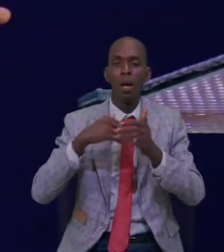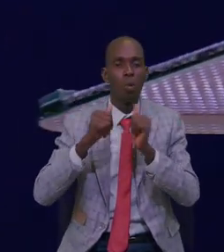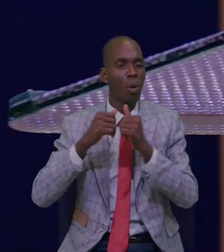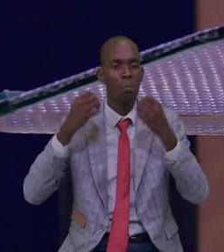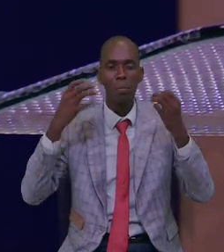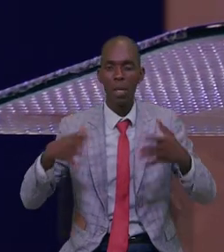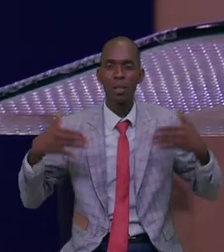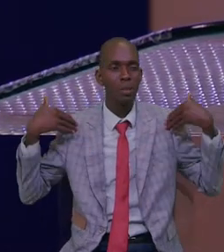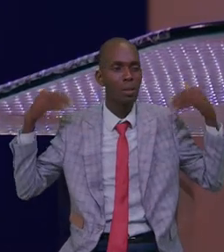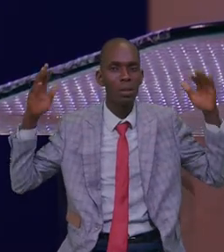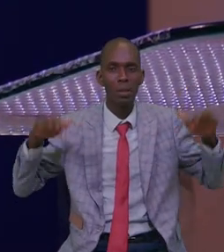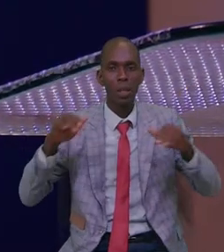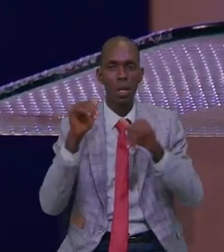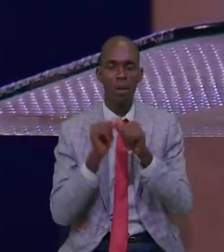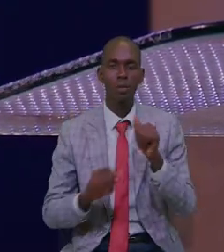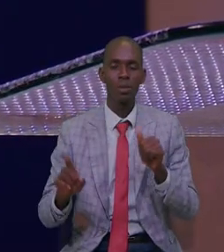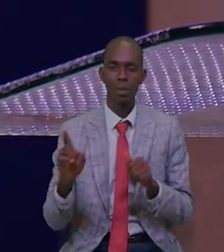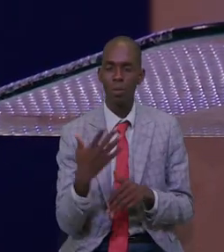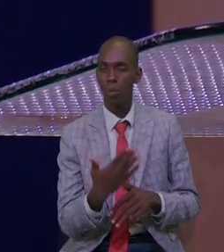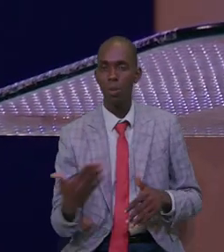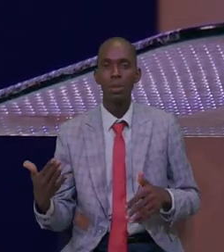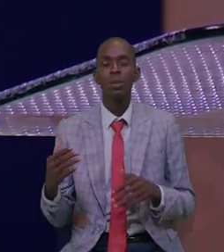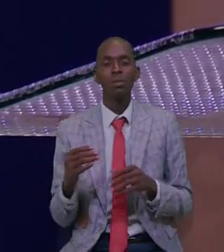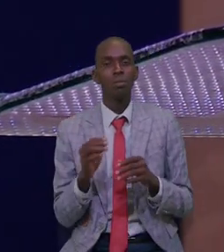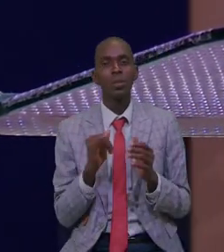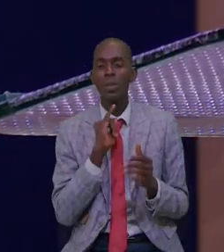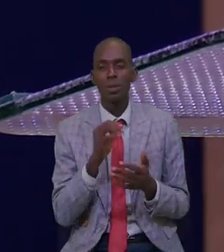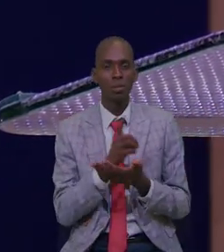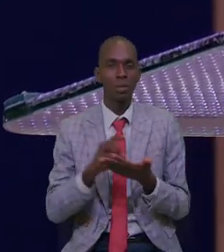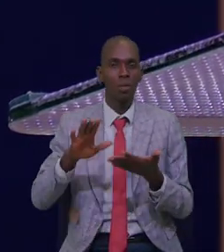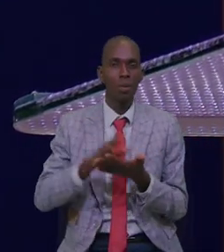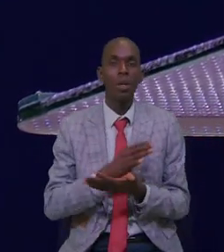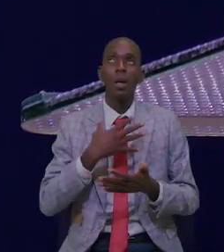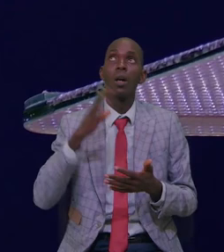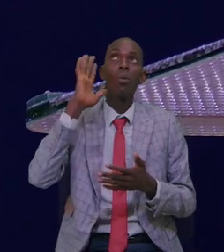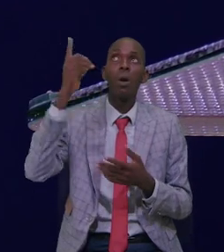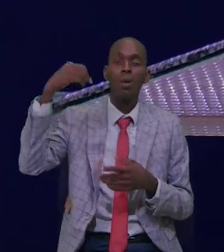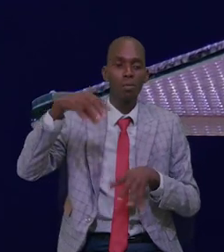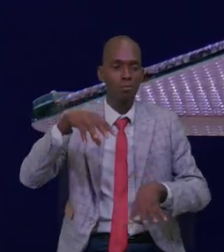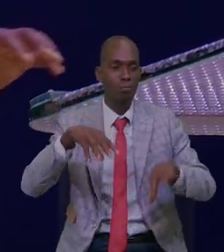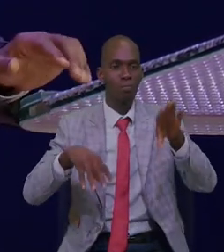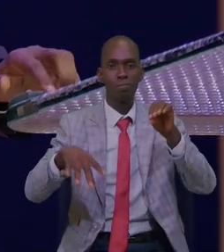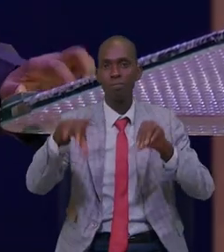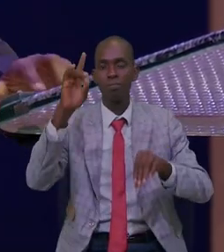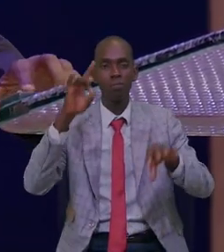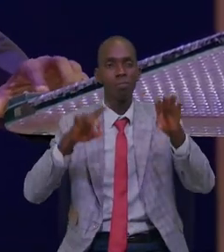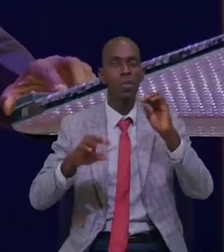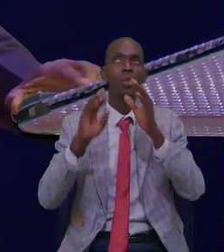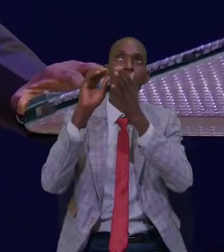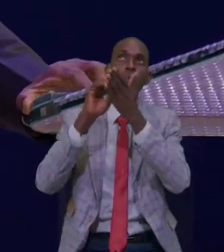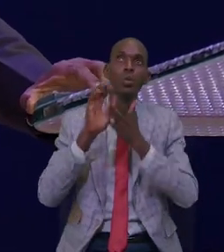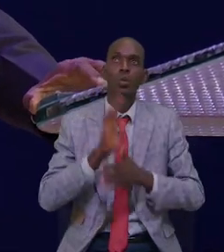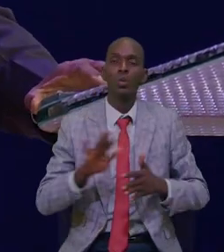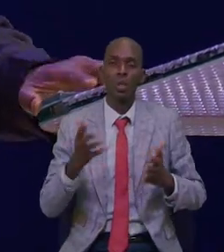angels, everyone supernatural. Then he will take his own children, the saints of God. He'll take